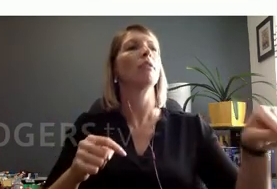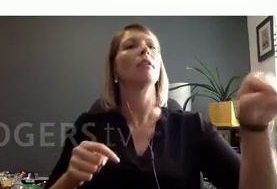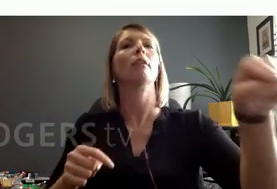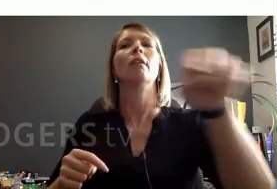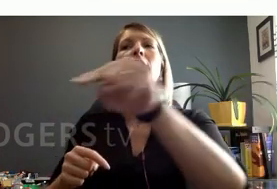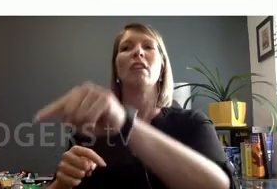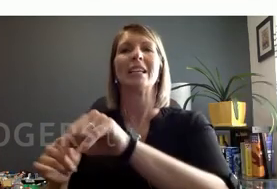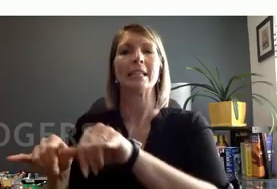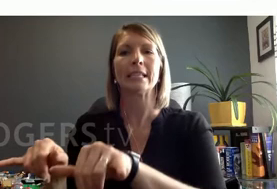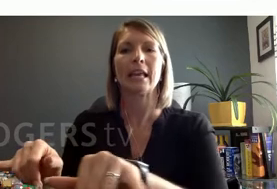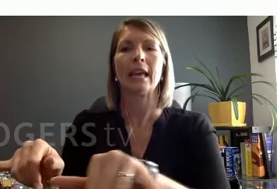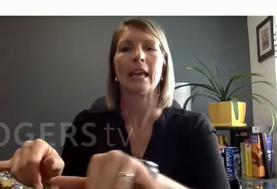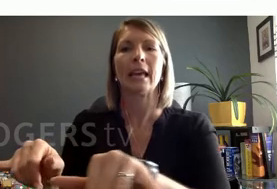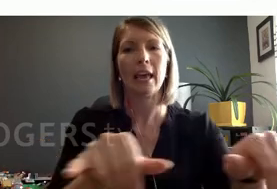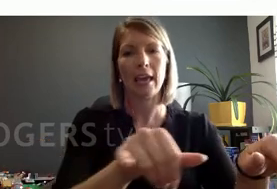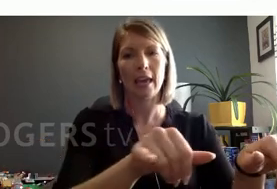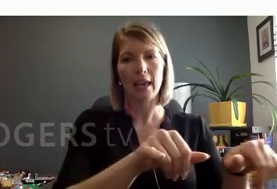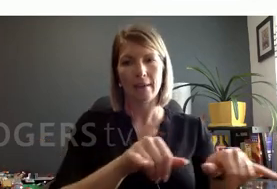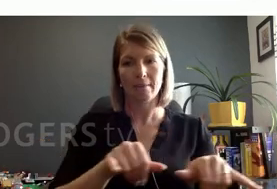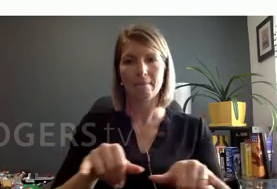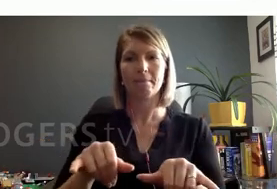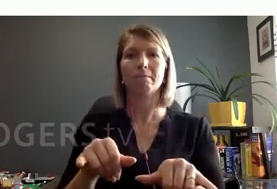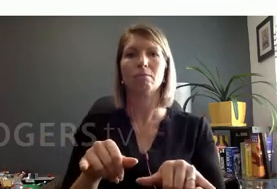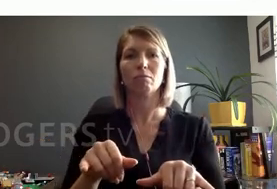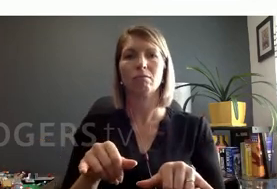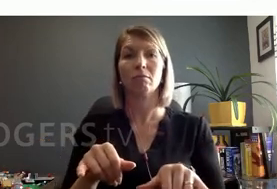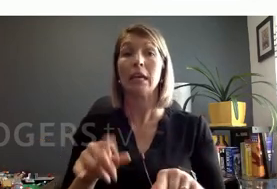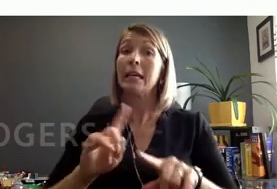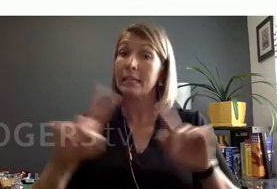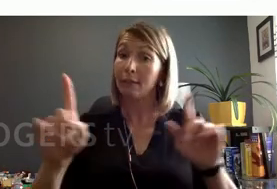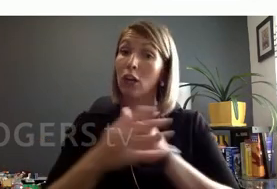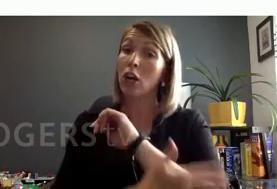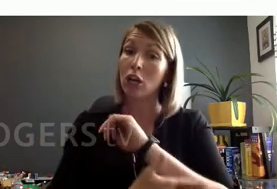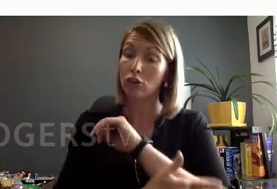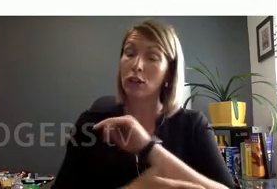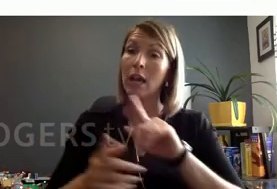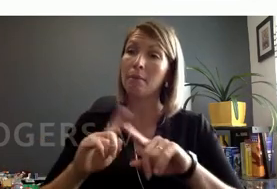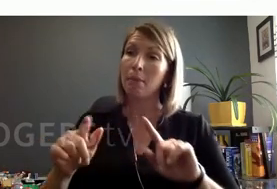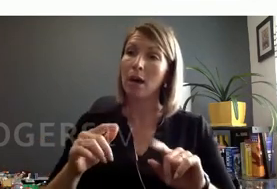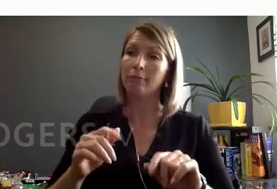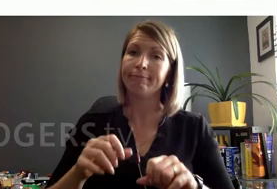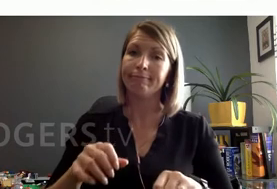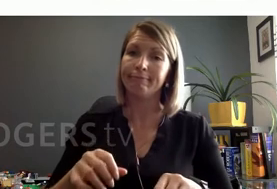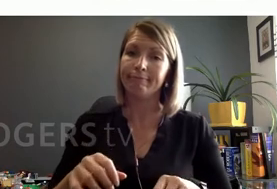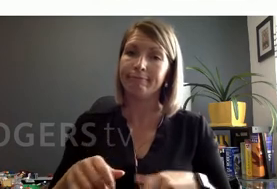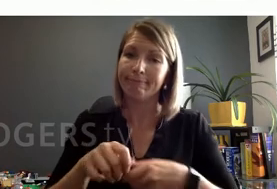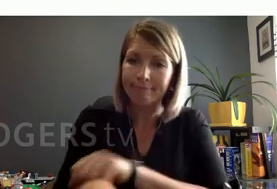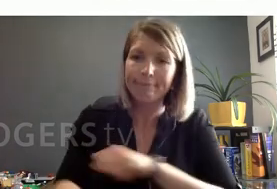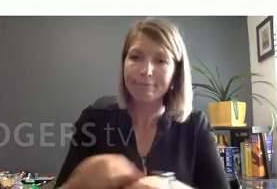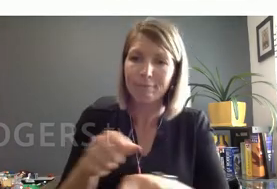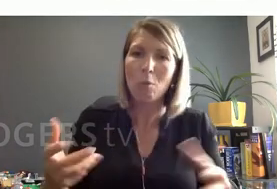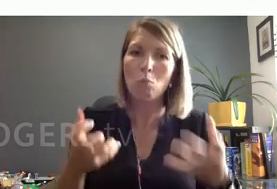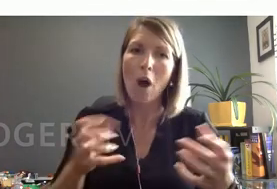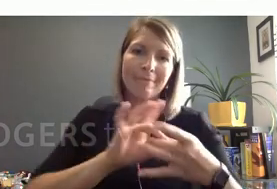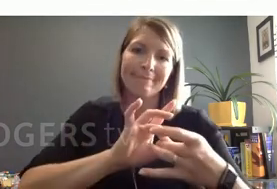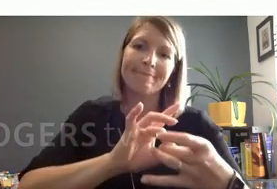who are very much willing and eager to help folks who are new to the market really find their place